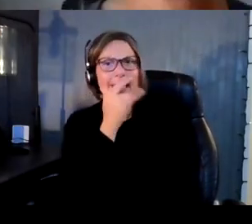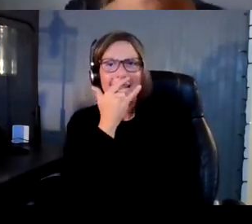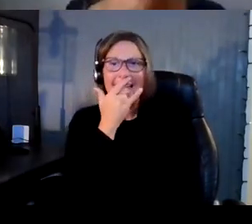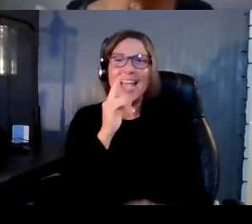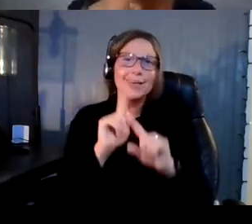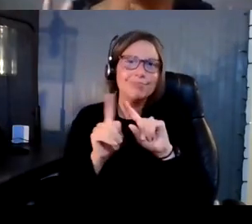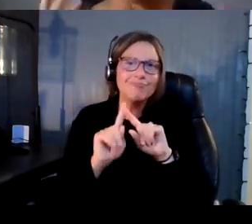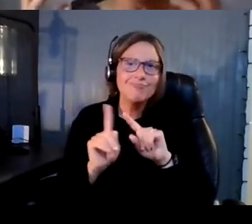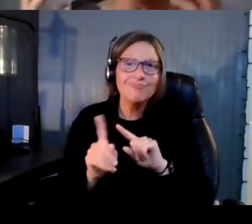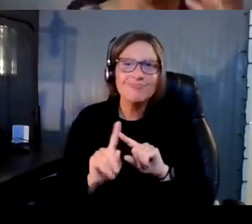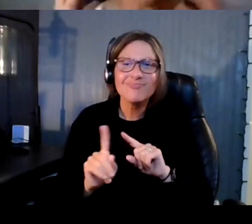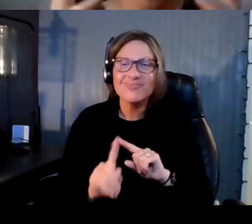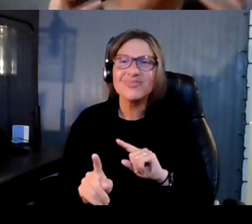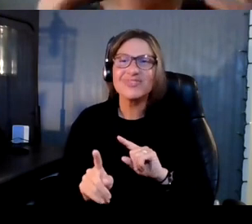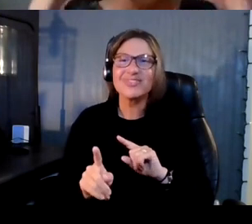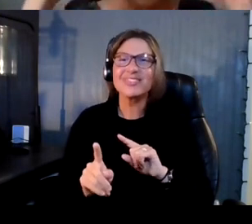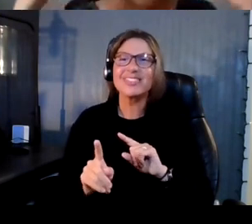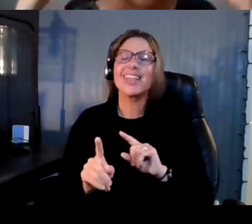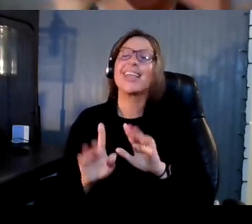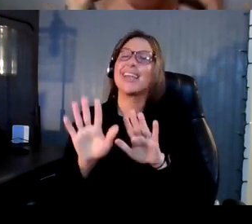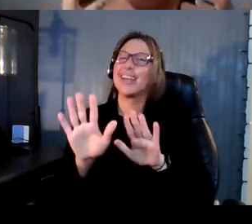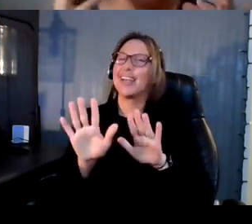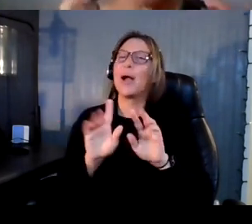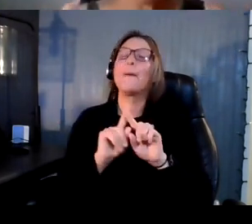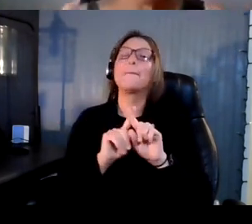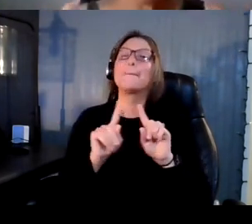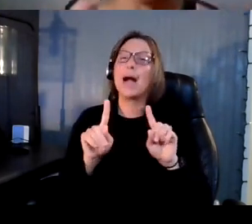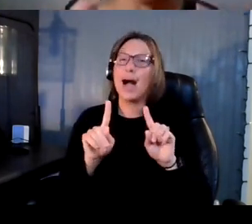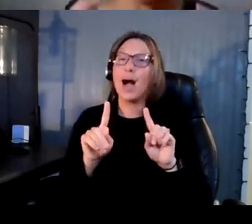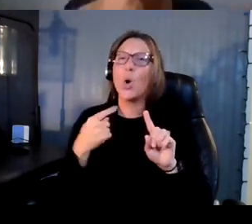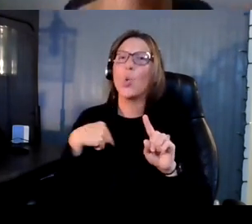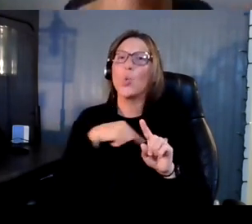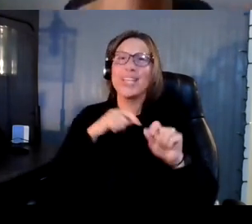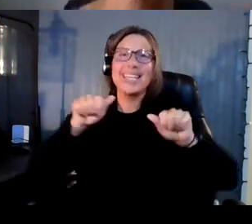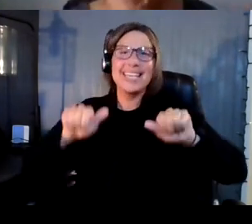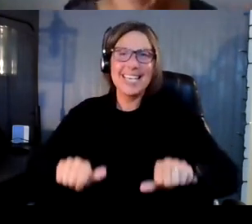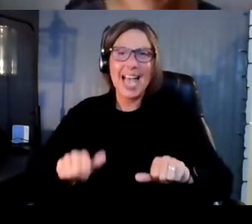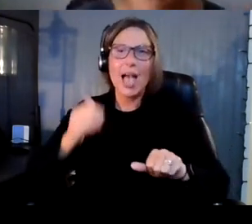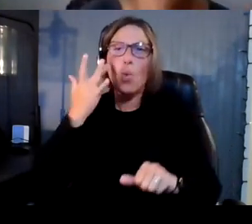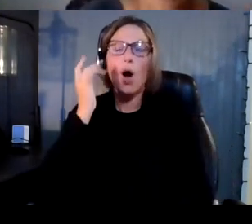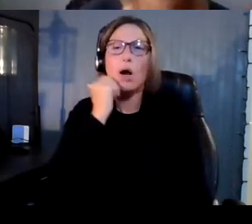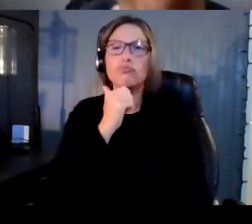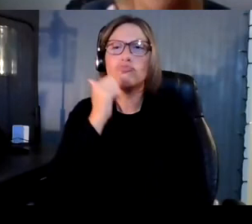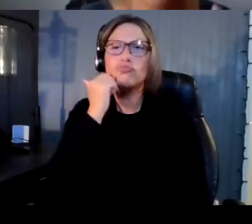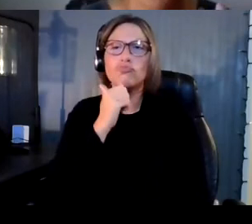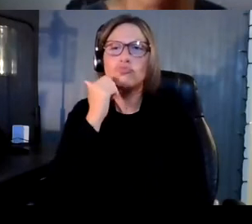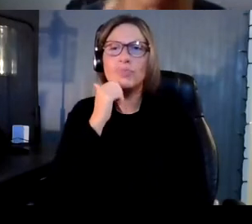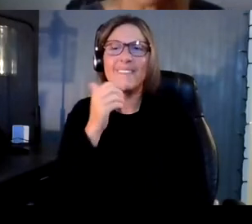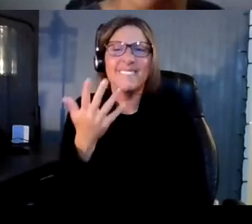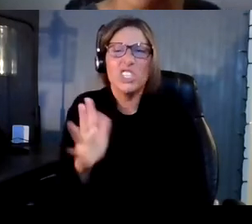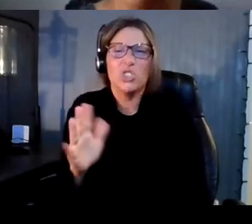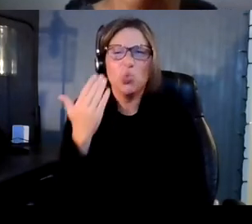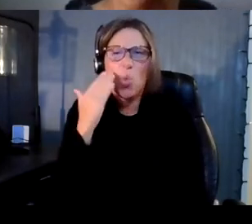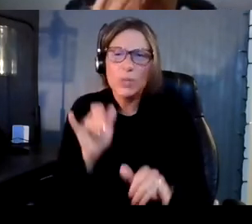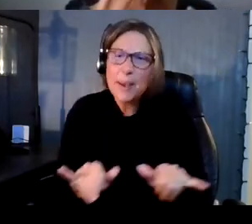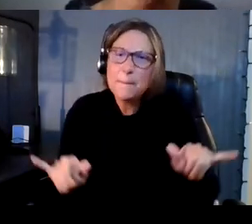You're trying to, but we can do that because we know our routine so well. I don't think that we've taught